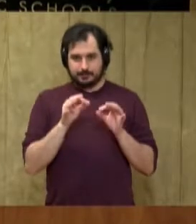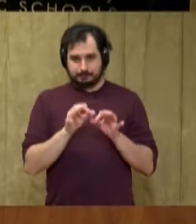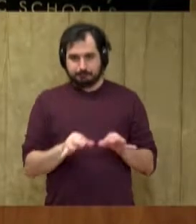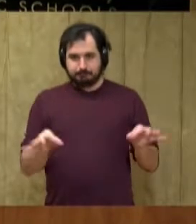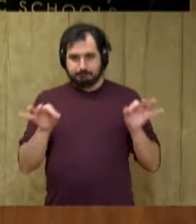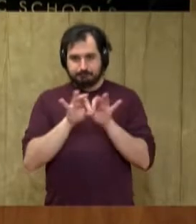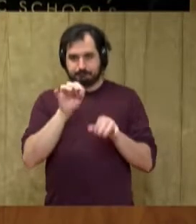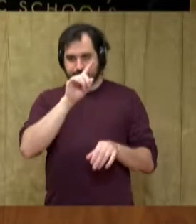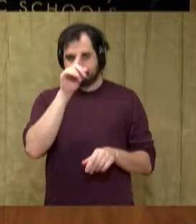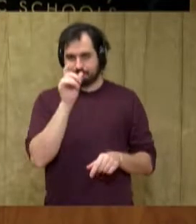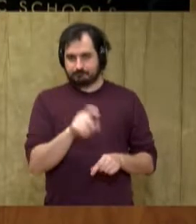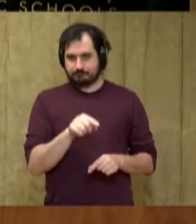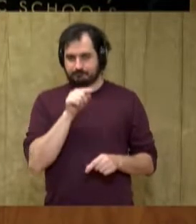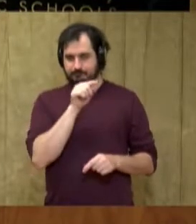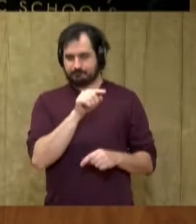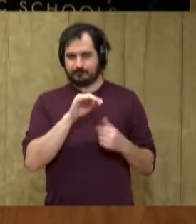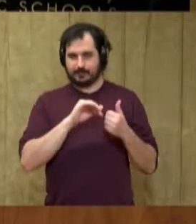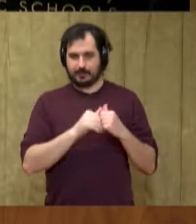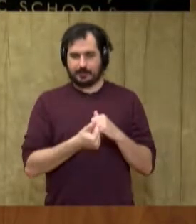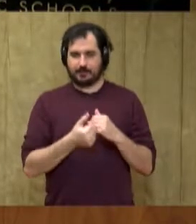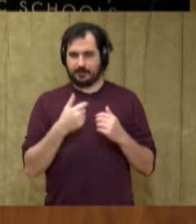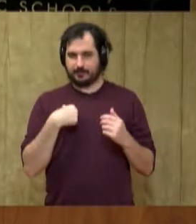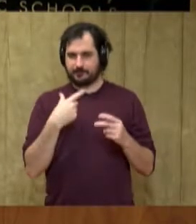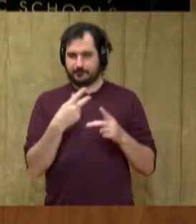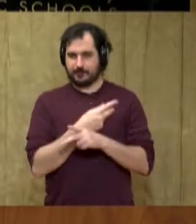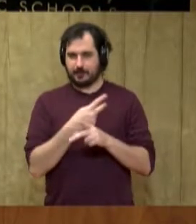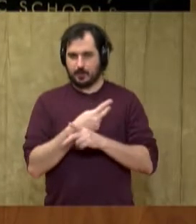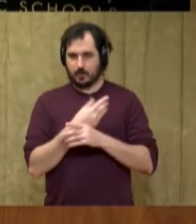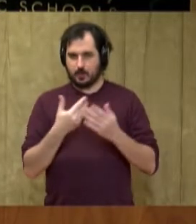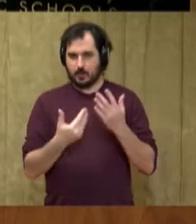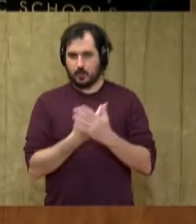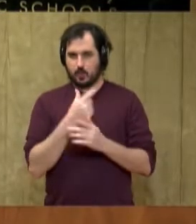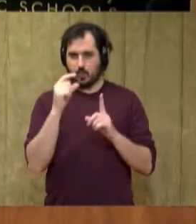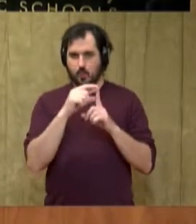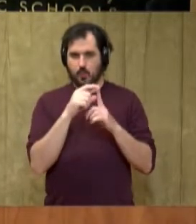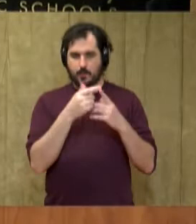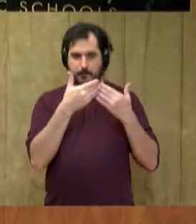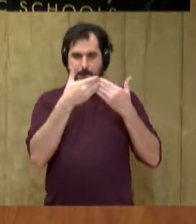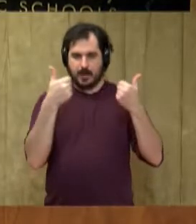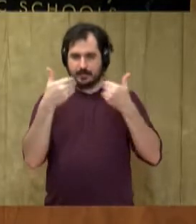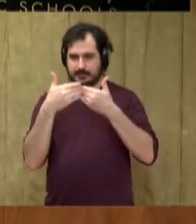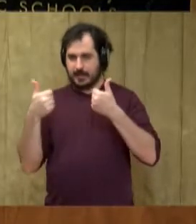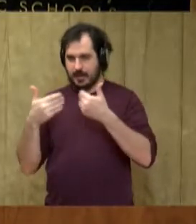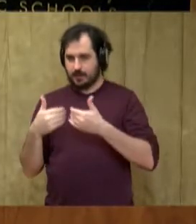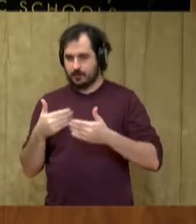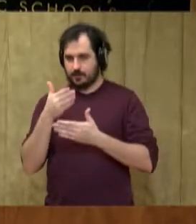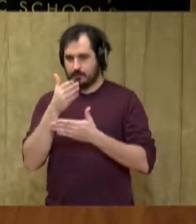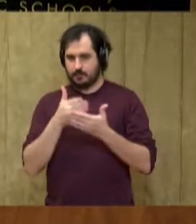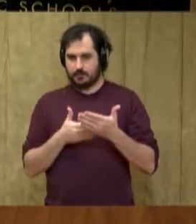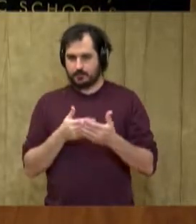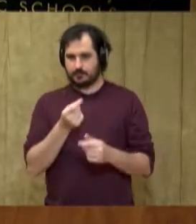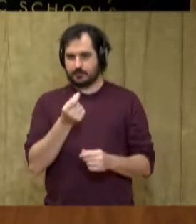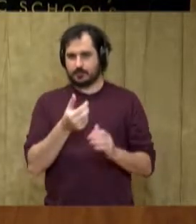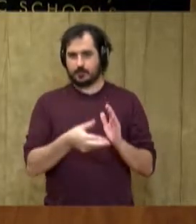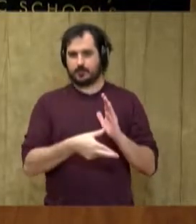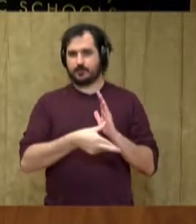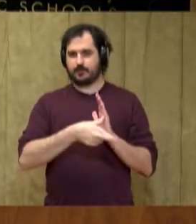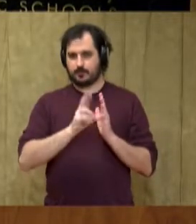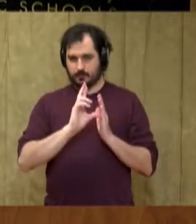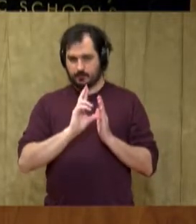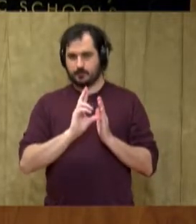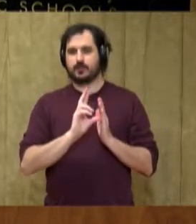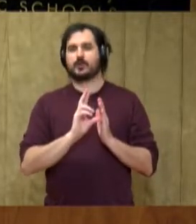how can I figure out a new word by breaking it down into parts? A little review for you. We did